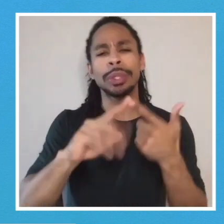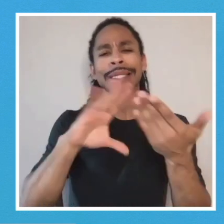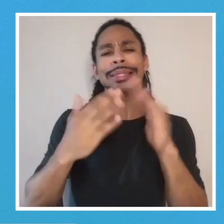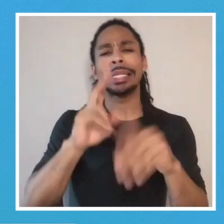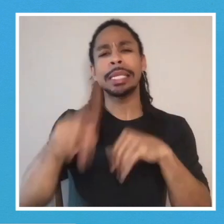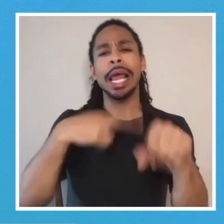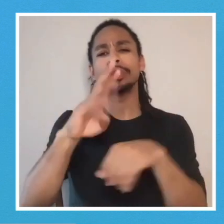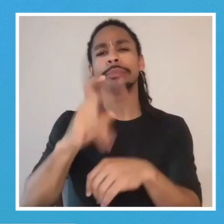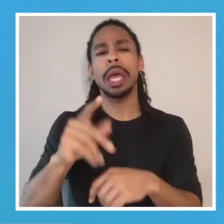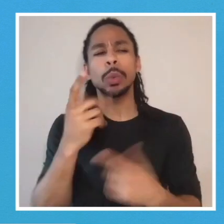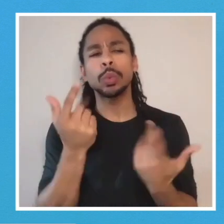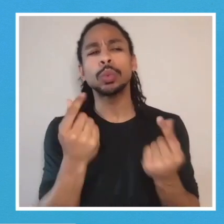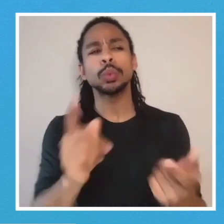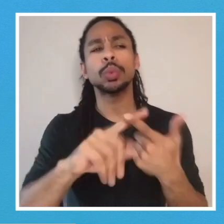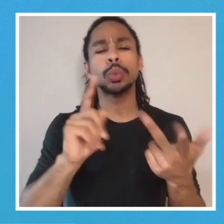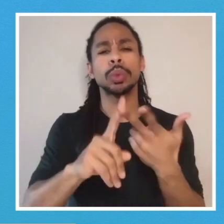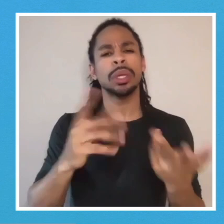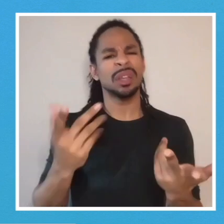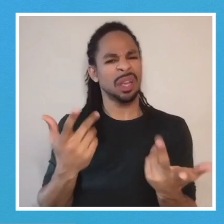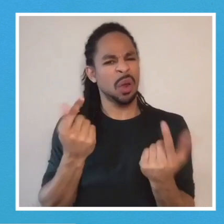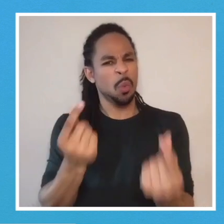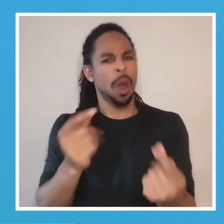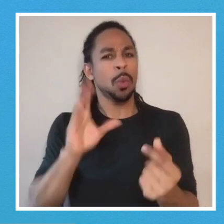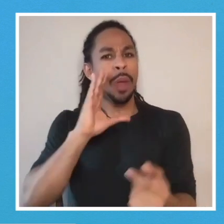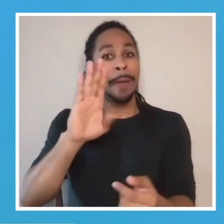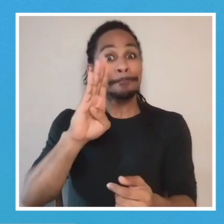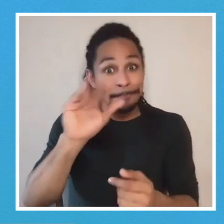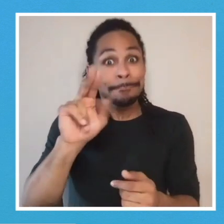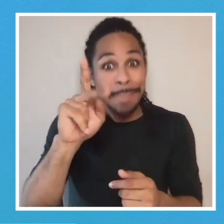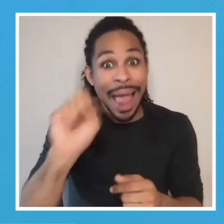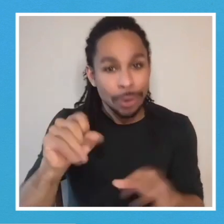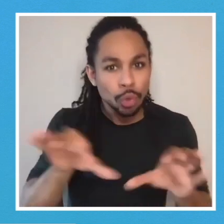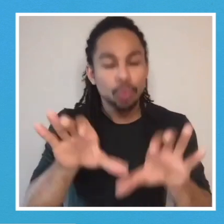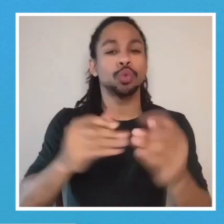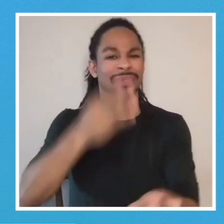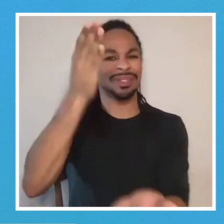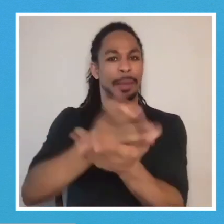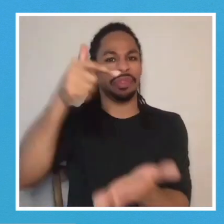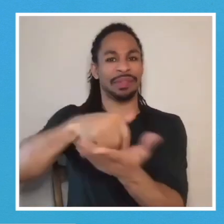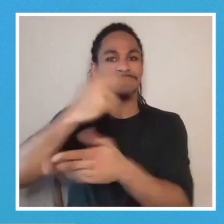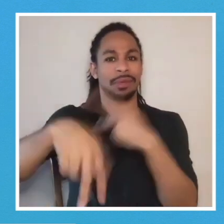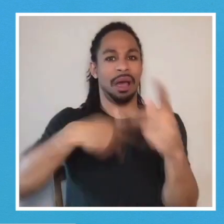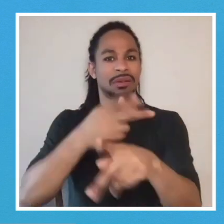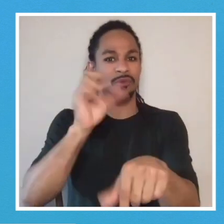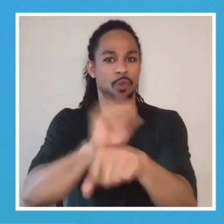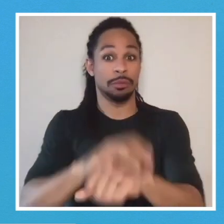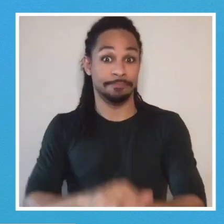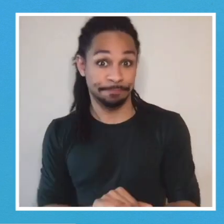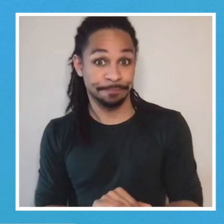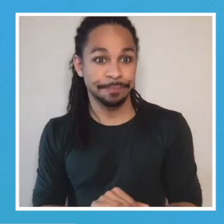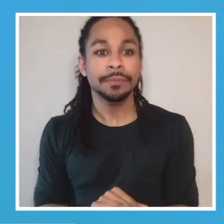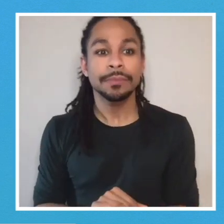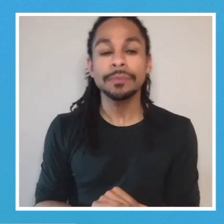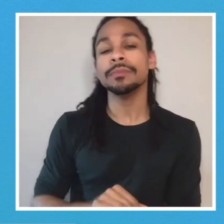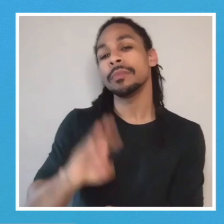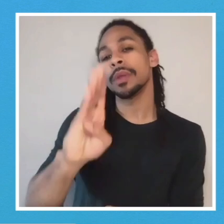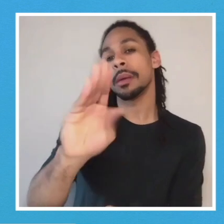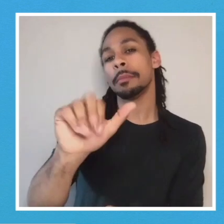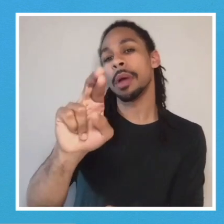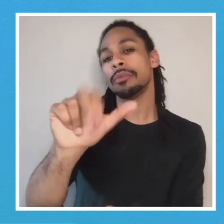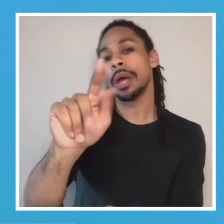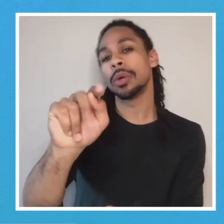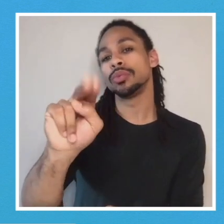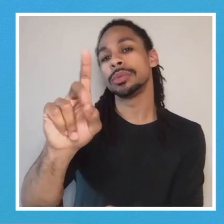RBC going to do to stop this? That's the question. And it seems to me, look, we're all kind